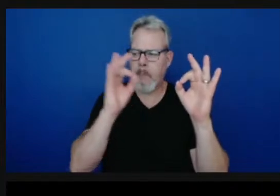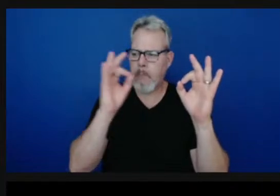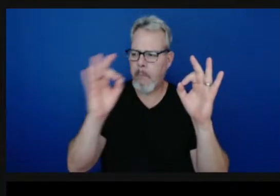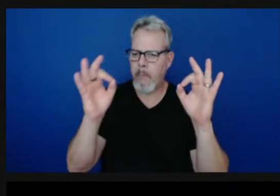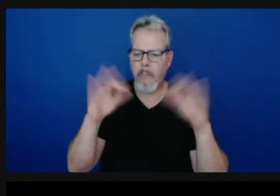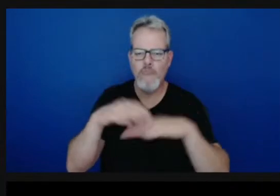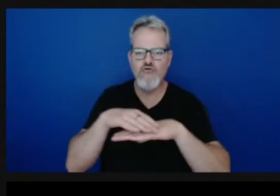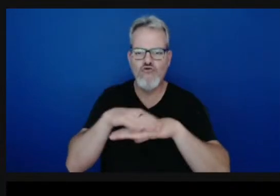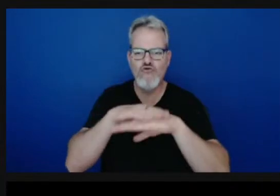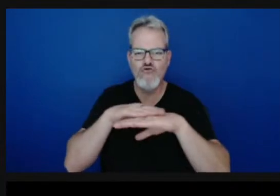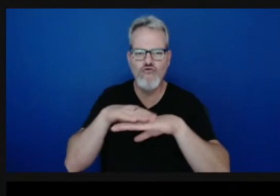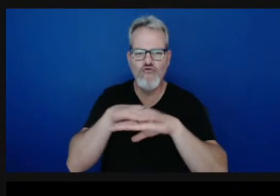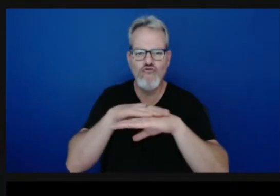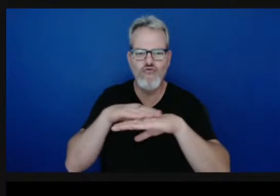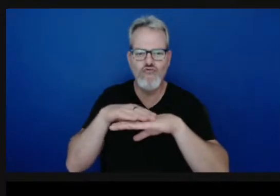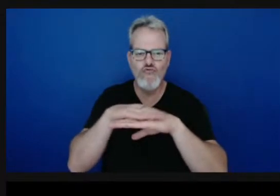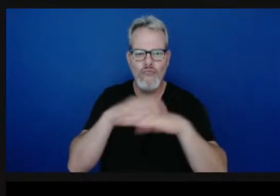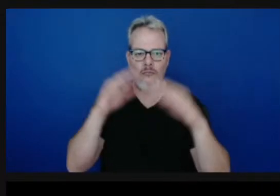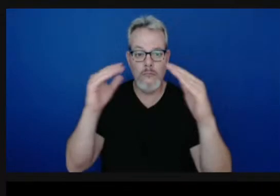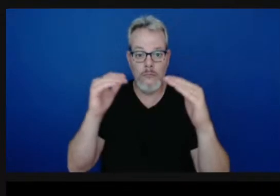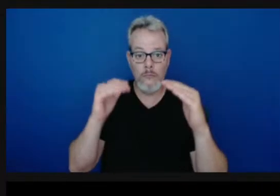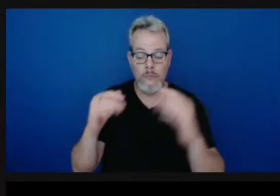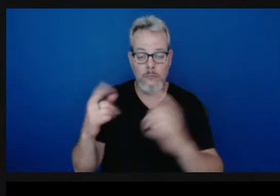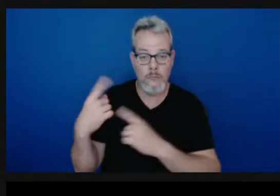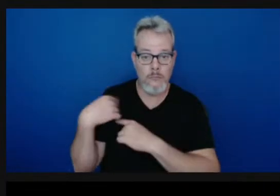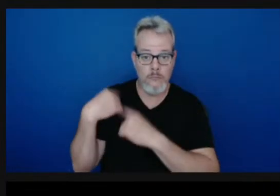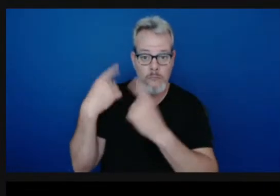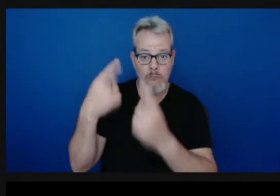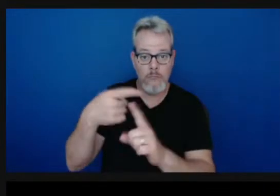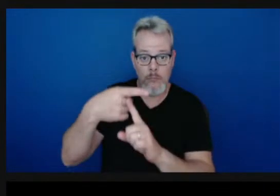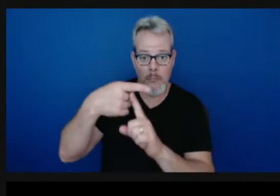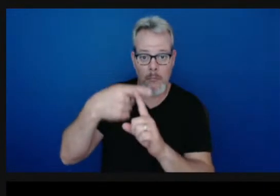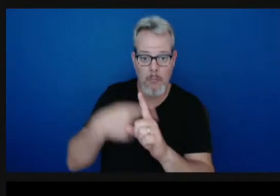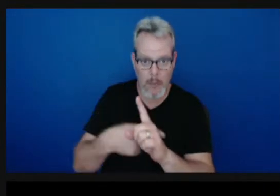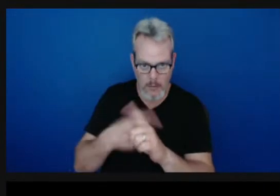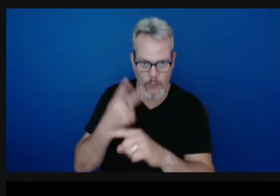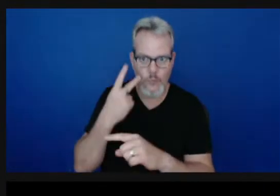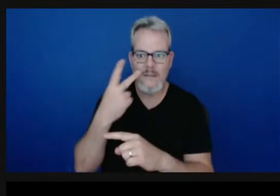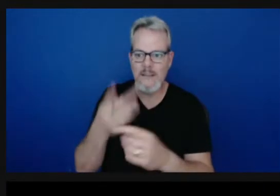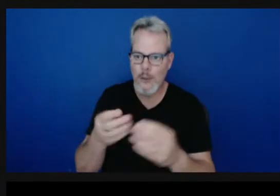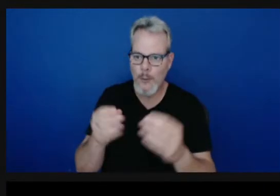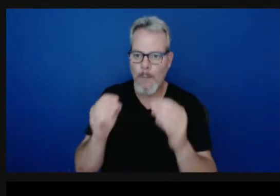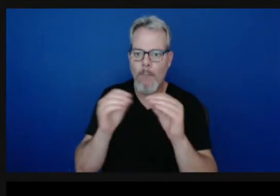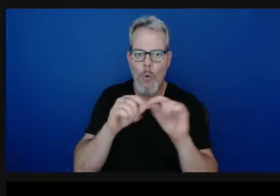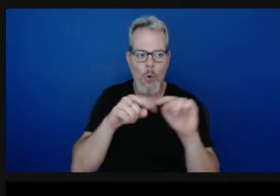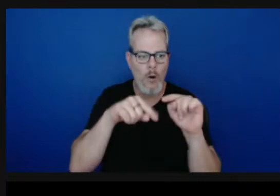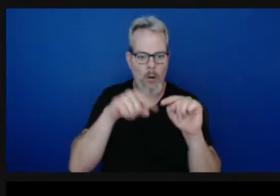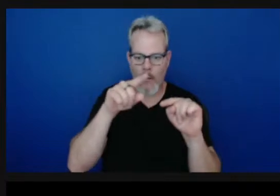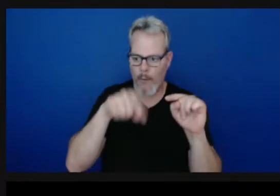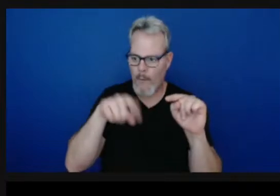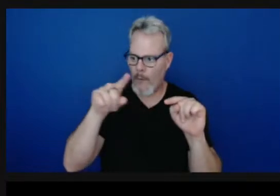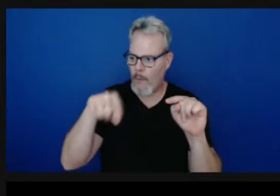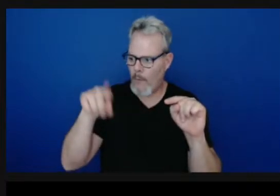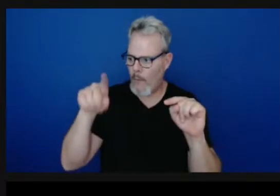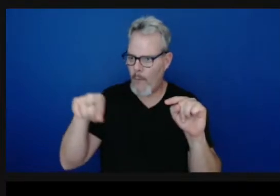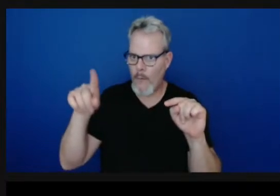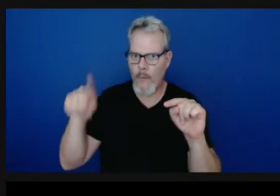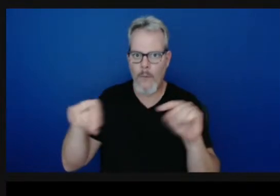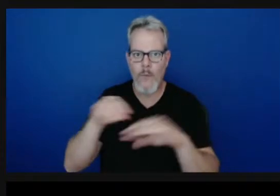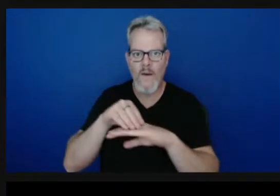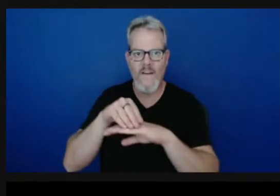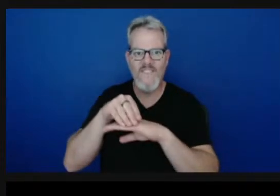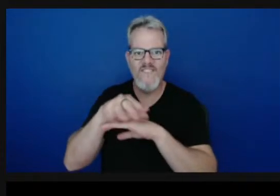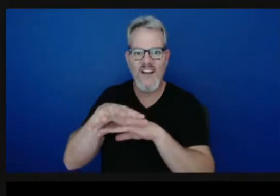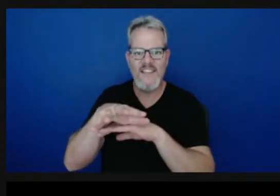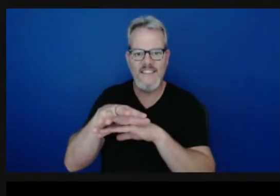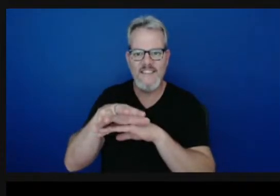frame. Over the last month, you see perhaps longer term cycles that may have tidal influence, but also effects of